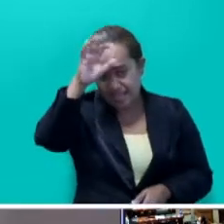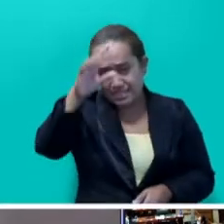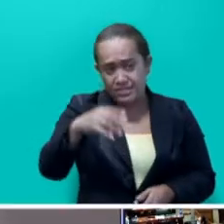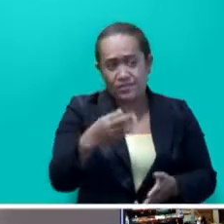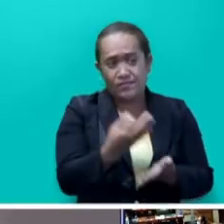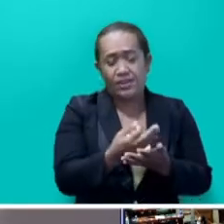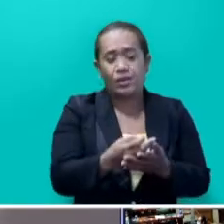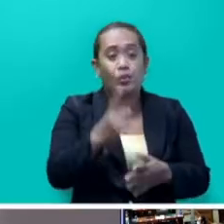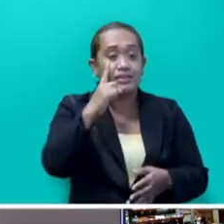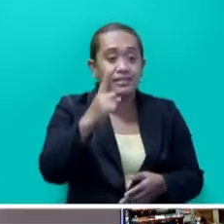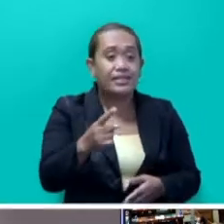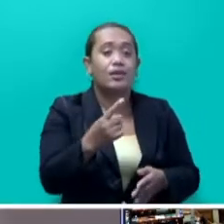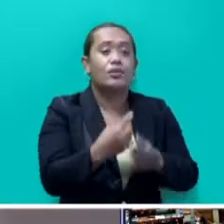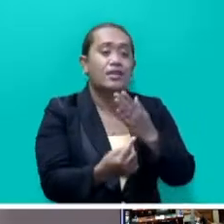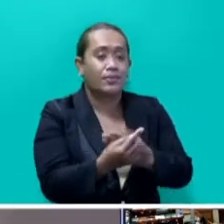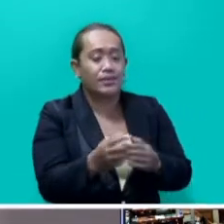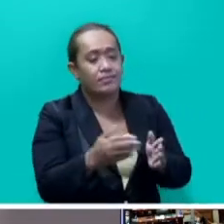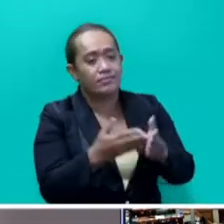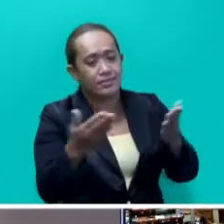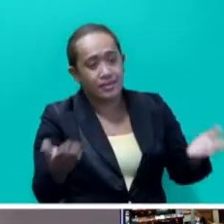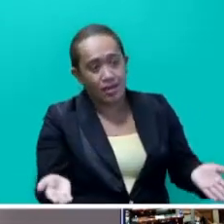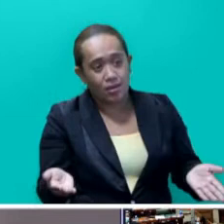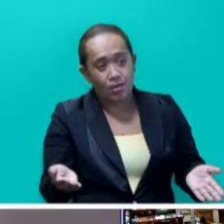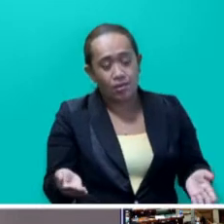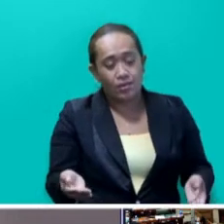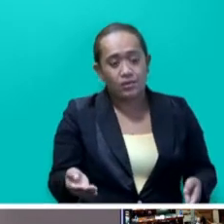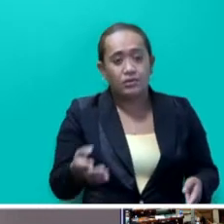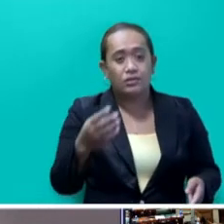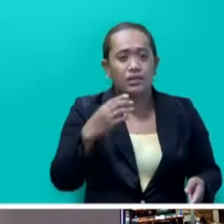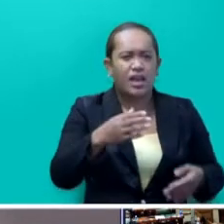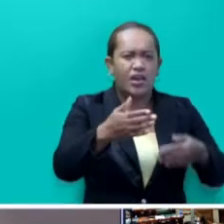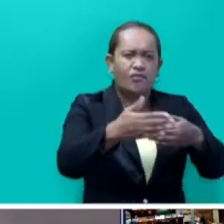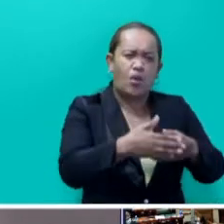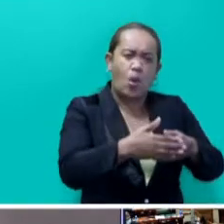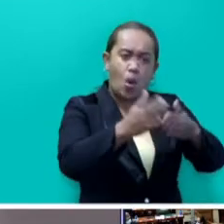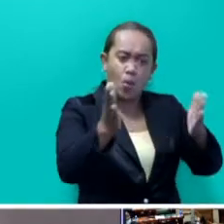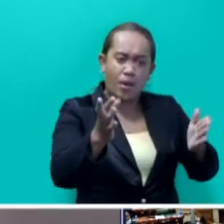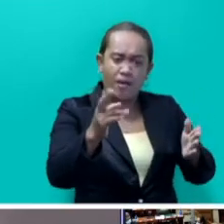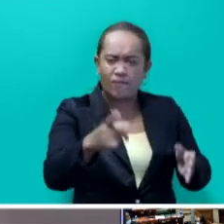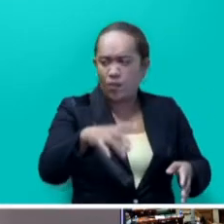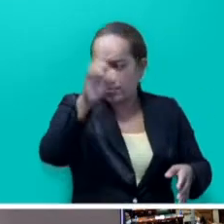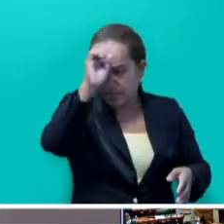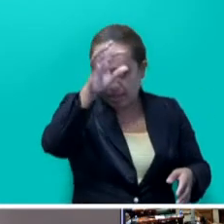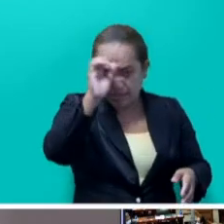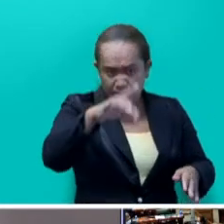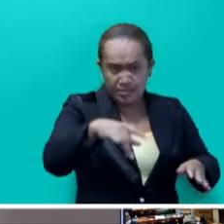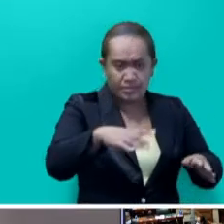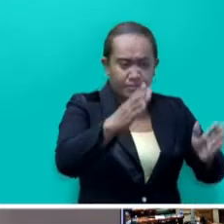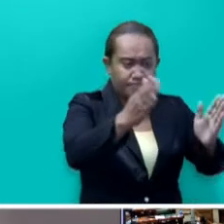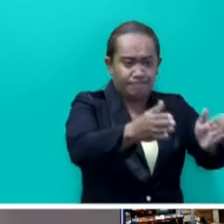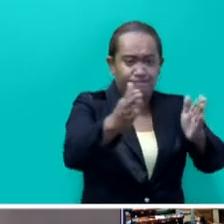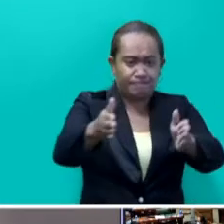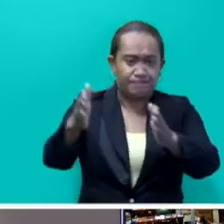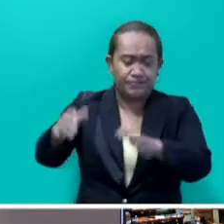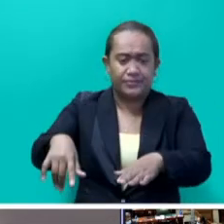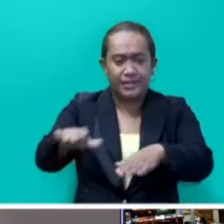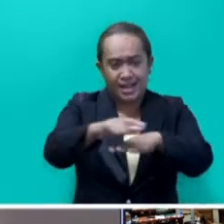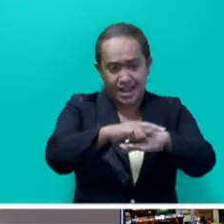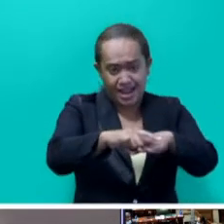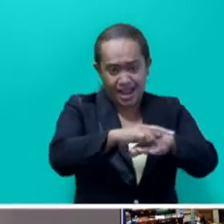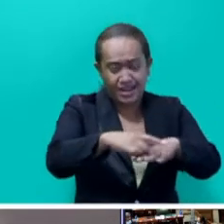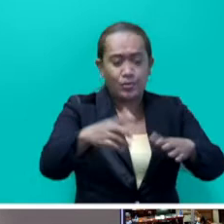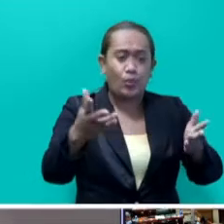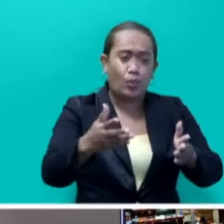see what's happening on the ground. The open ranking, Honourable Speaker, sir, gives you the opportunity to freely operate on a first-come, first-served